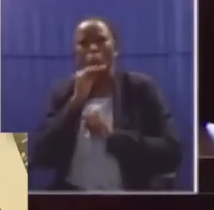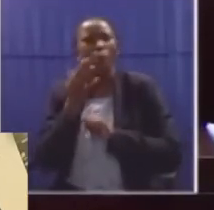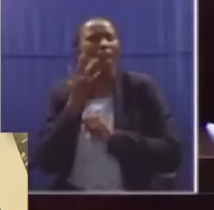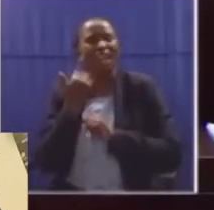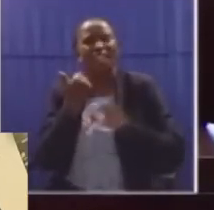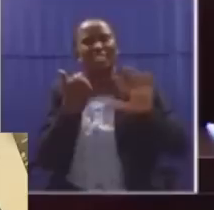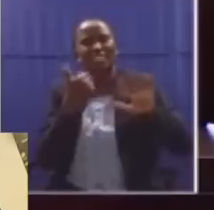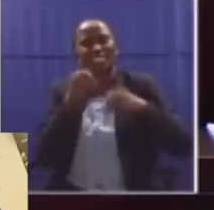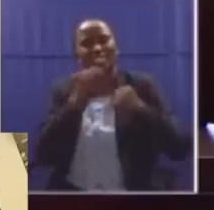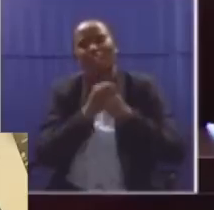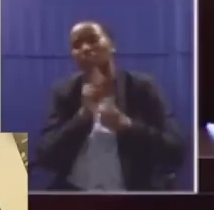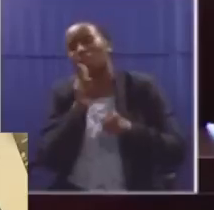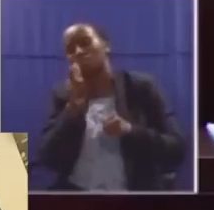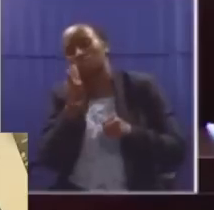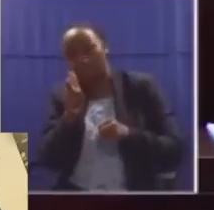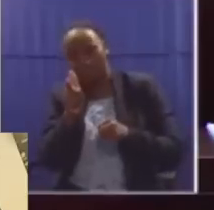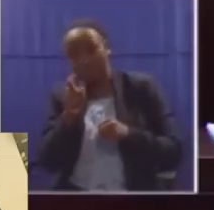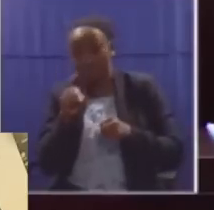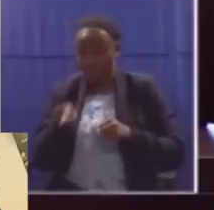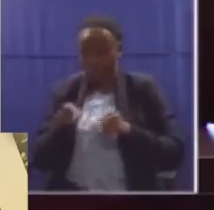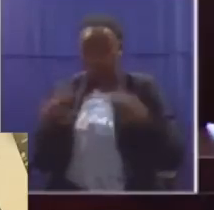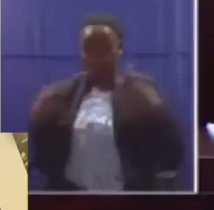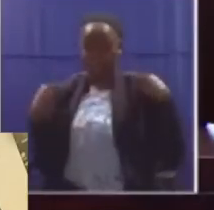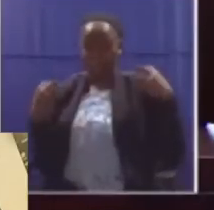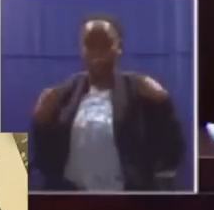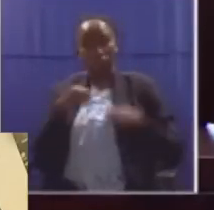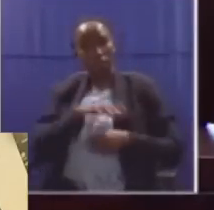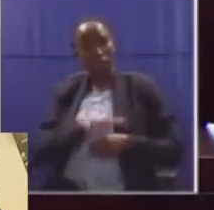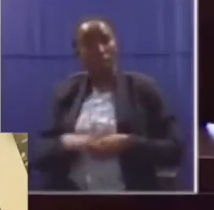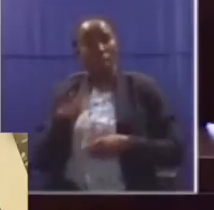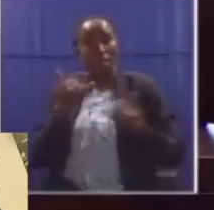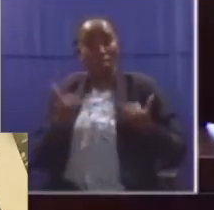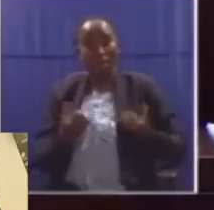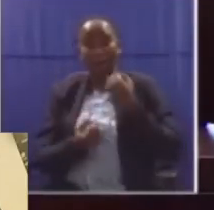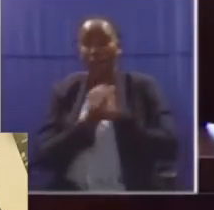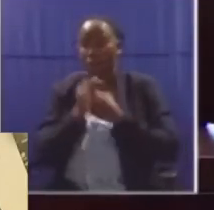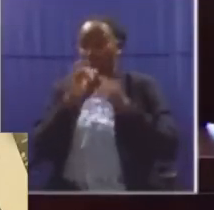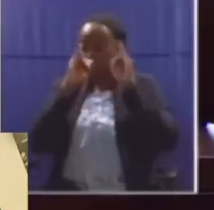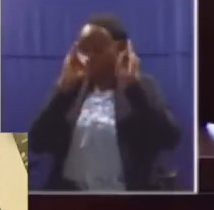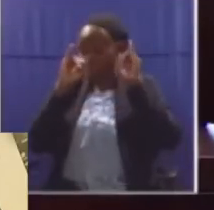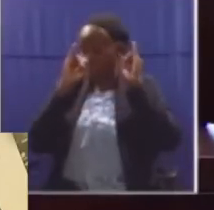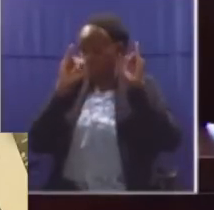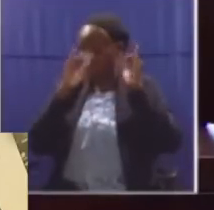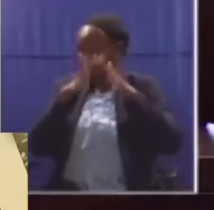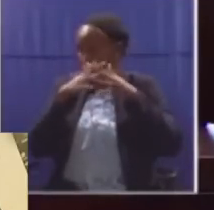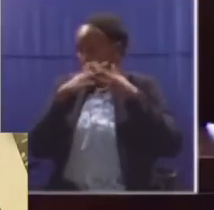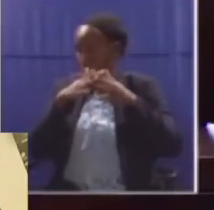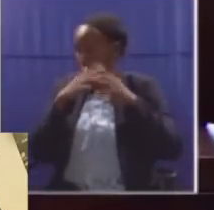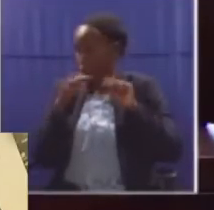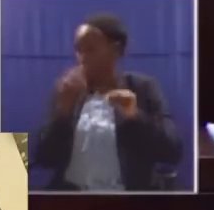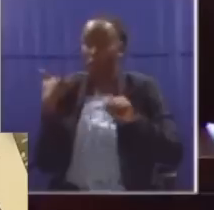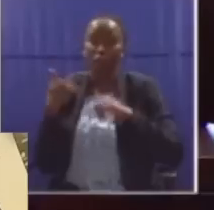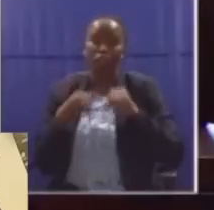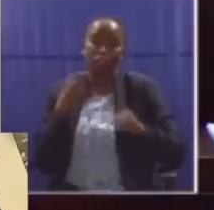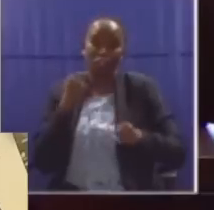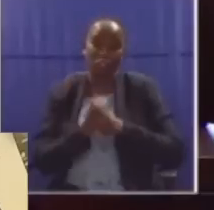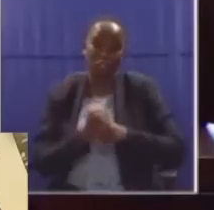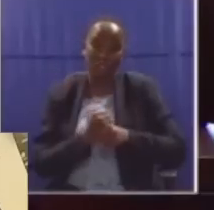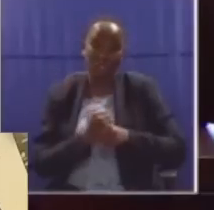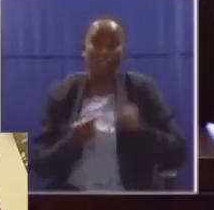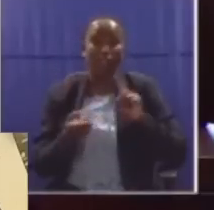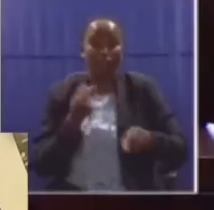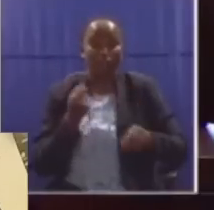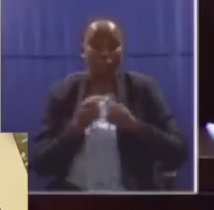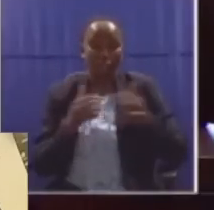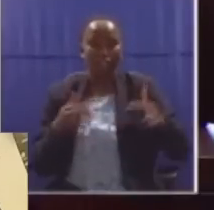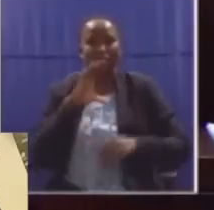South Africa's safety and security environment has deteriorated dramatically in the last 10 years since the NDP was adopted by